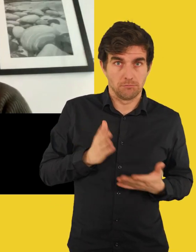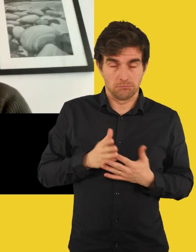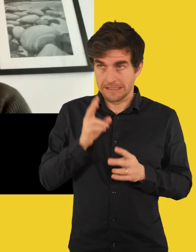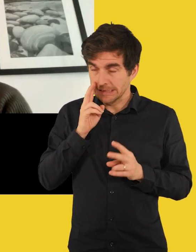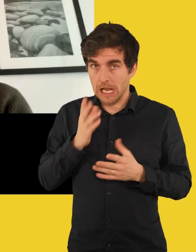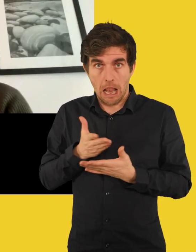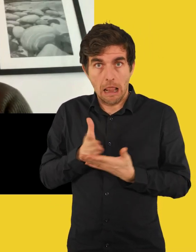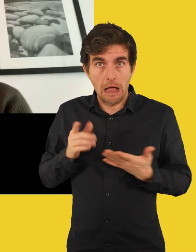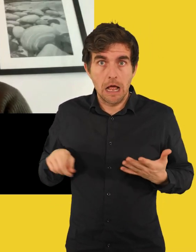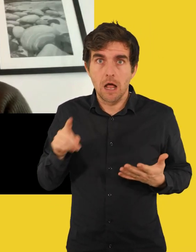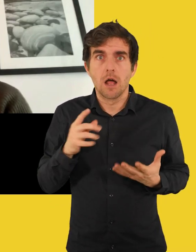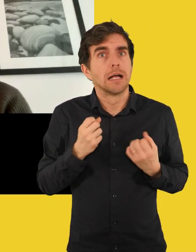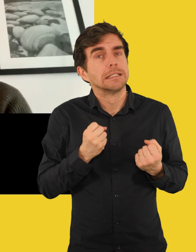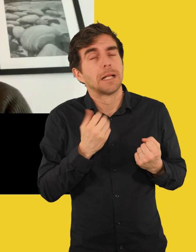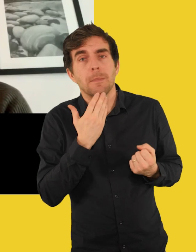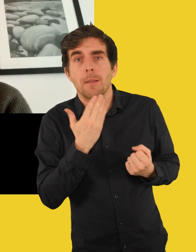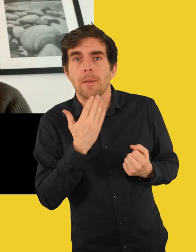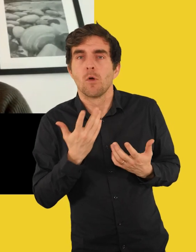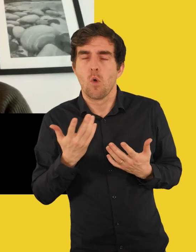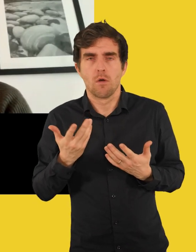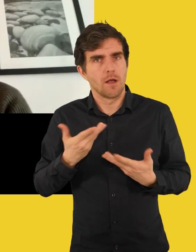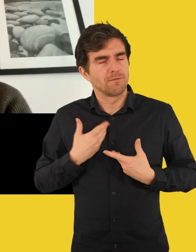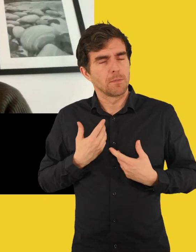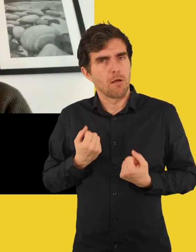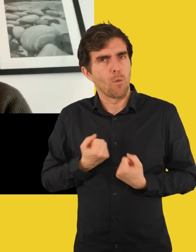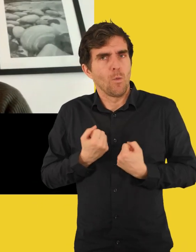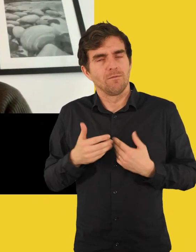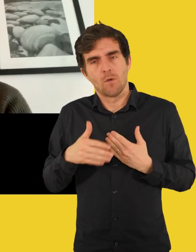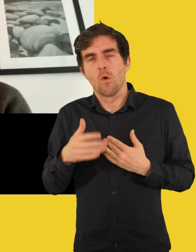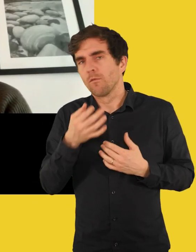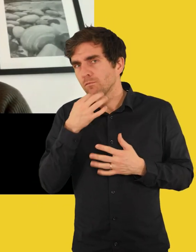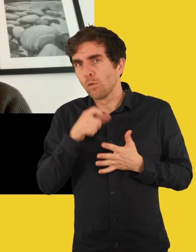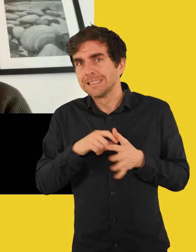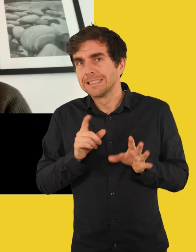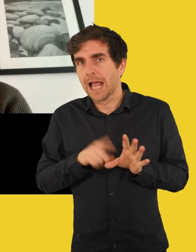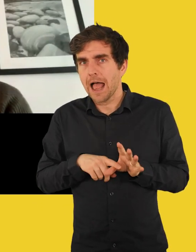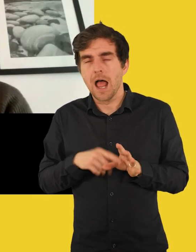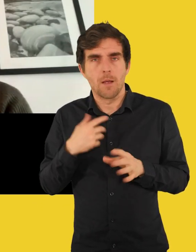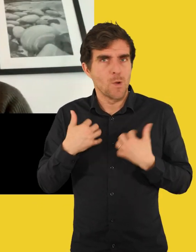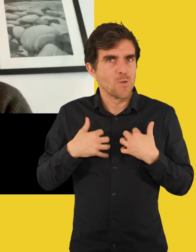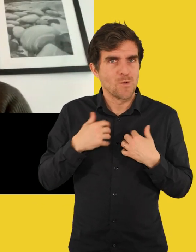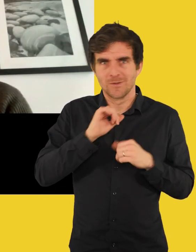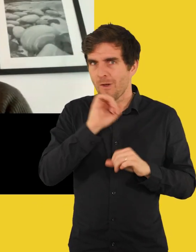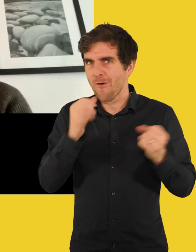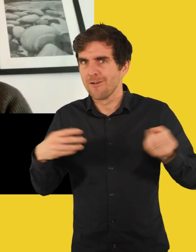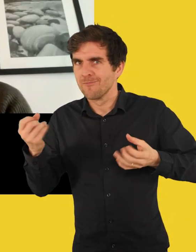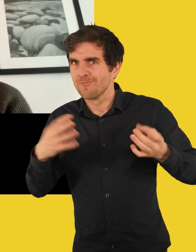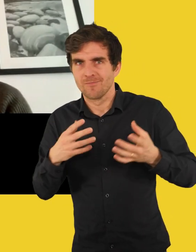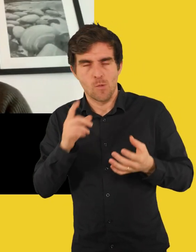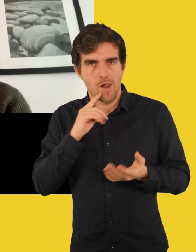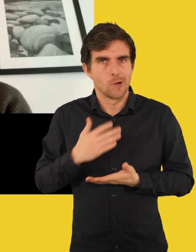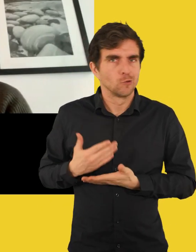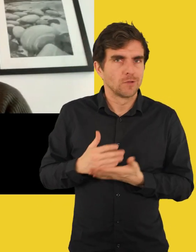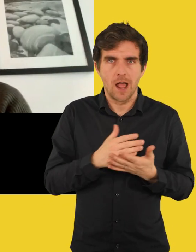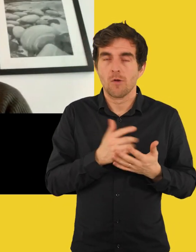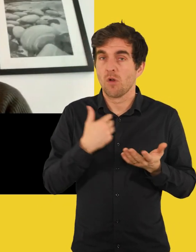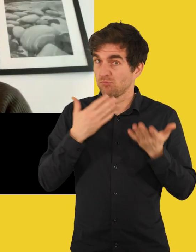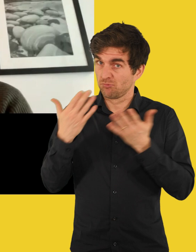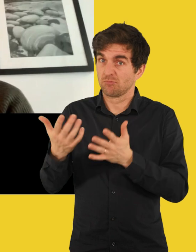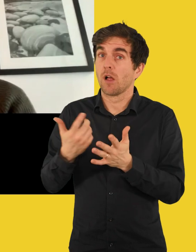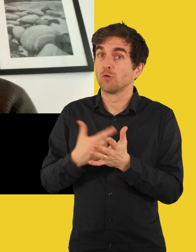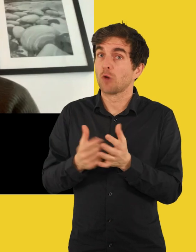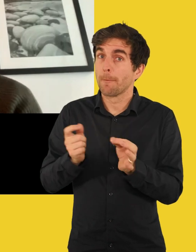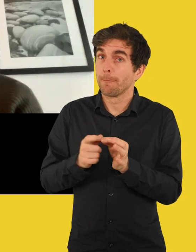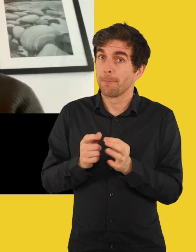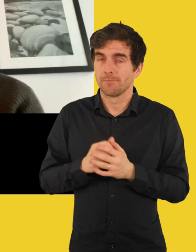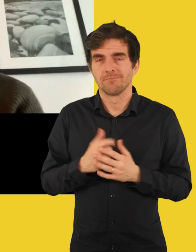may be visible to the eye. And that's what brings me strength in these couple of days. And I'm so looking forward to the contributions we're about to hear. I'll